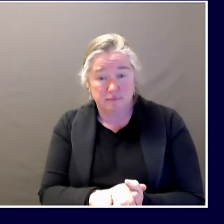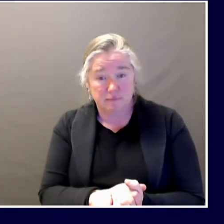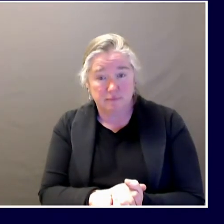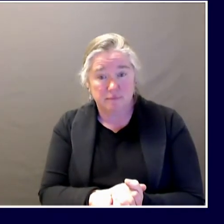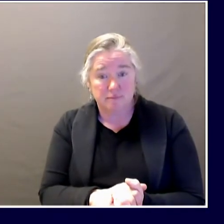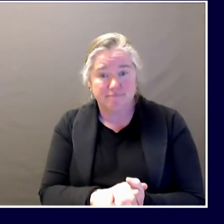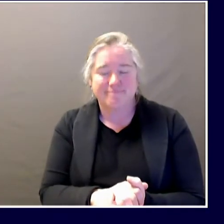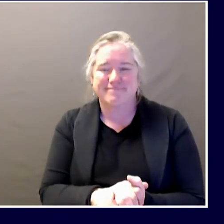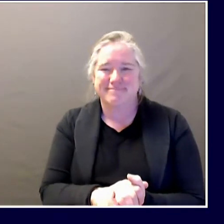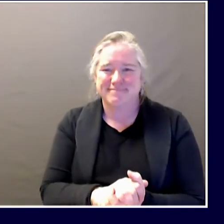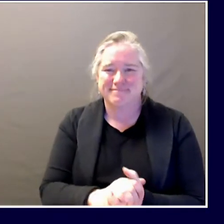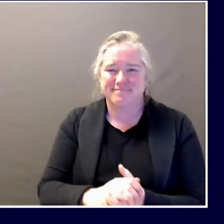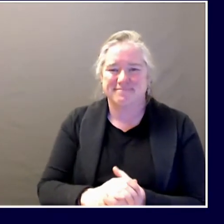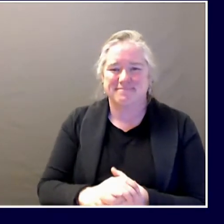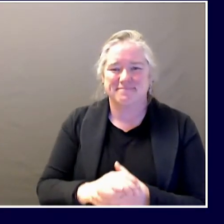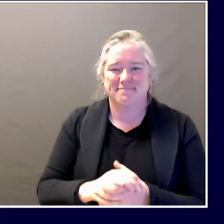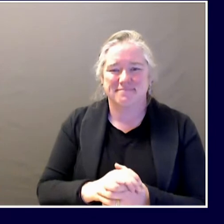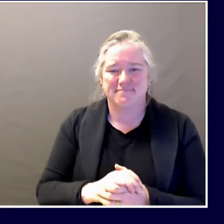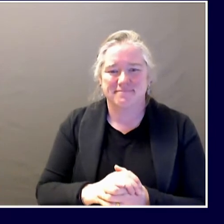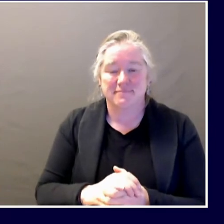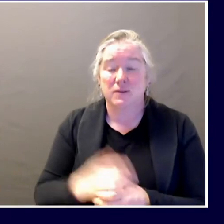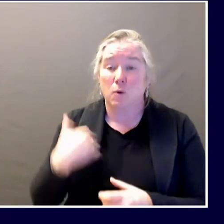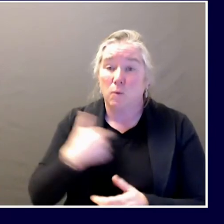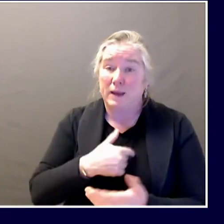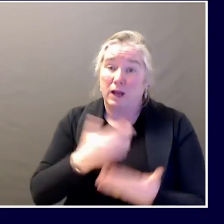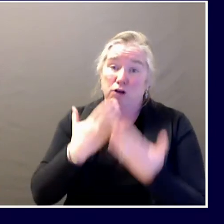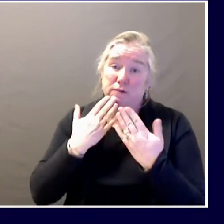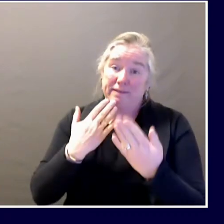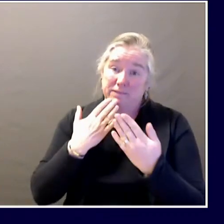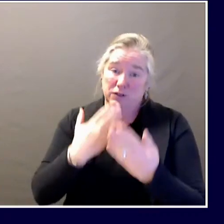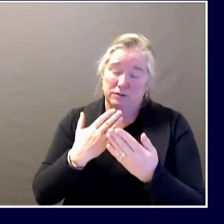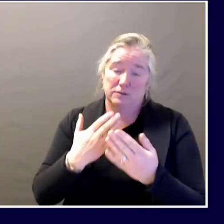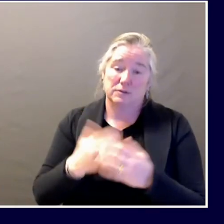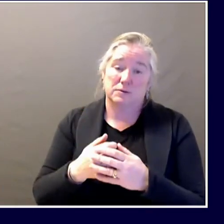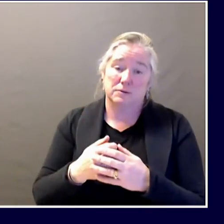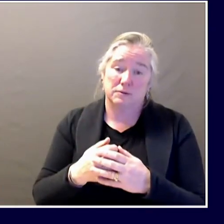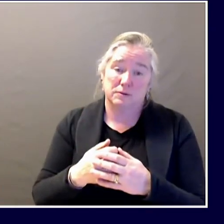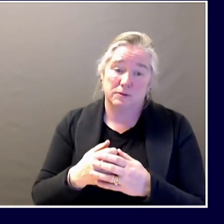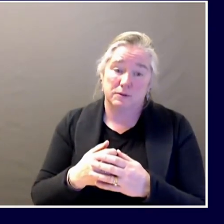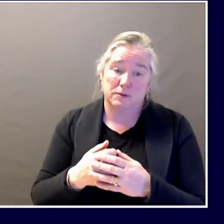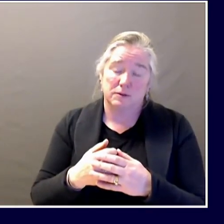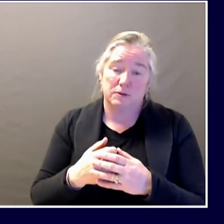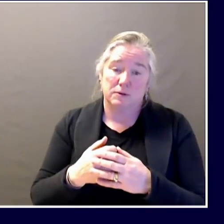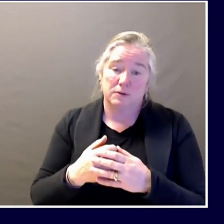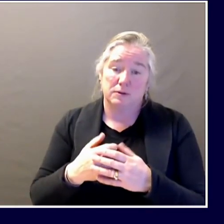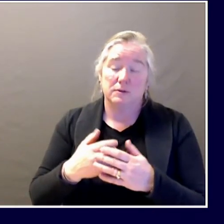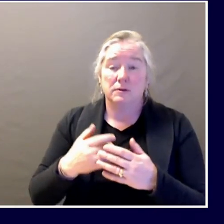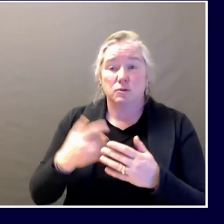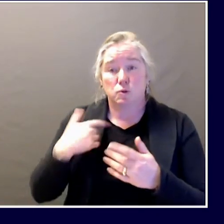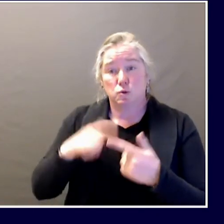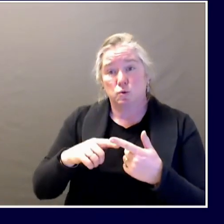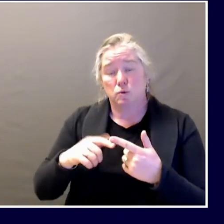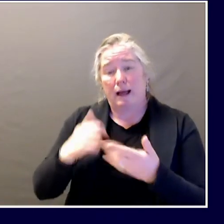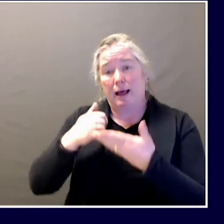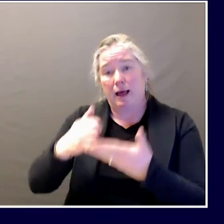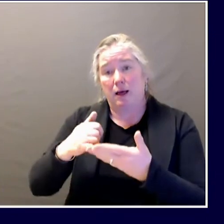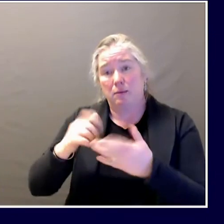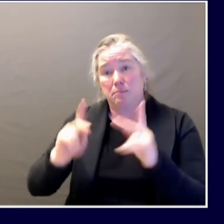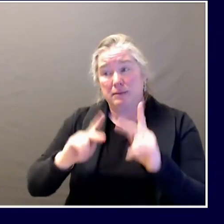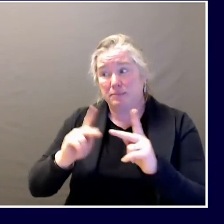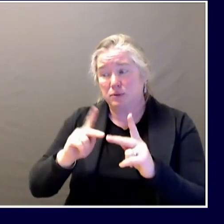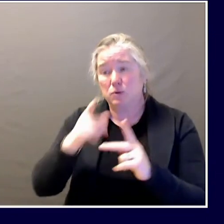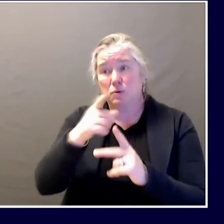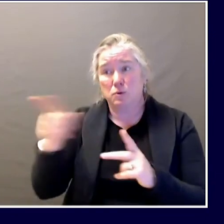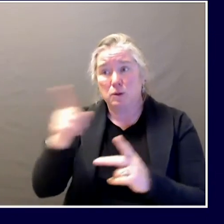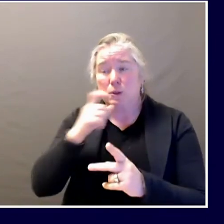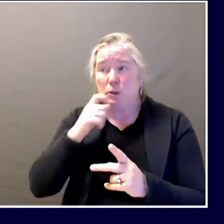We'll just say we're grateful that we can begin to get to some of the challenges that people have had getting their vaccine, transportation being